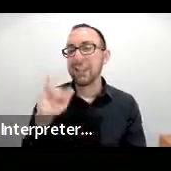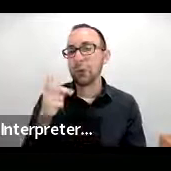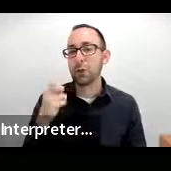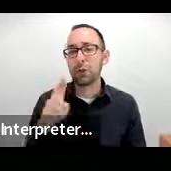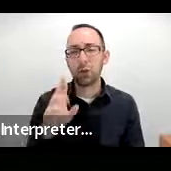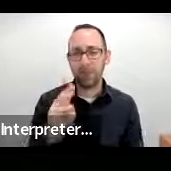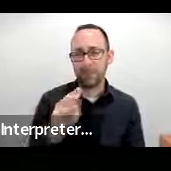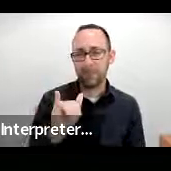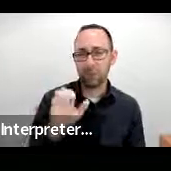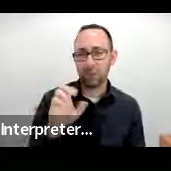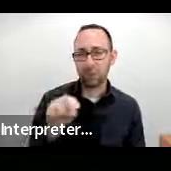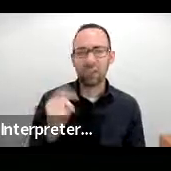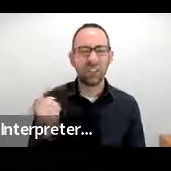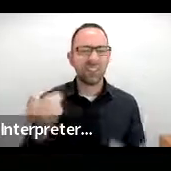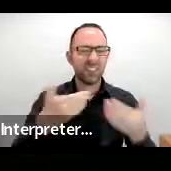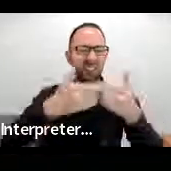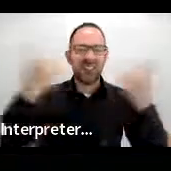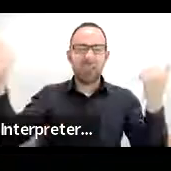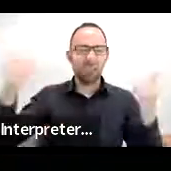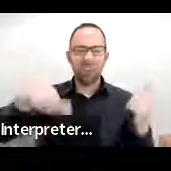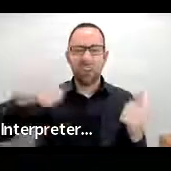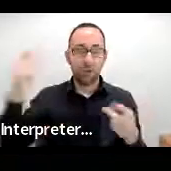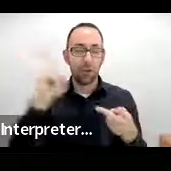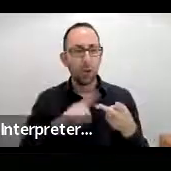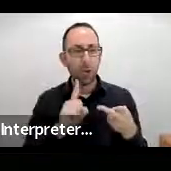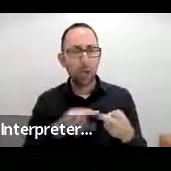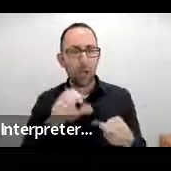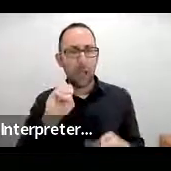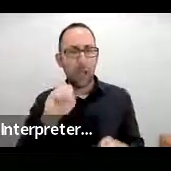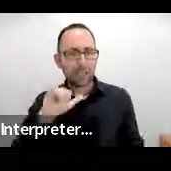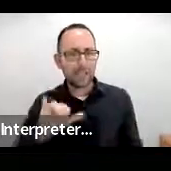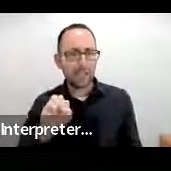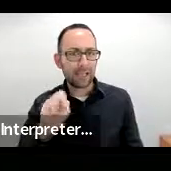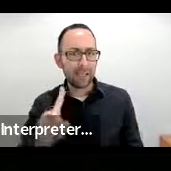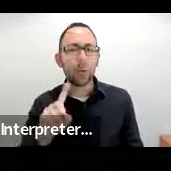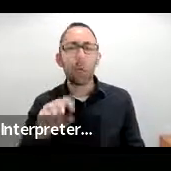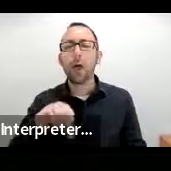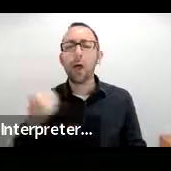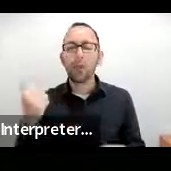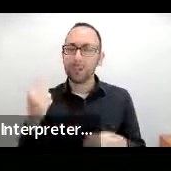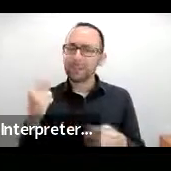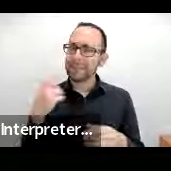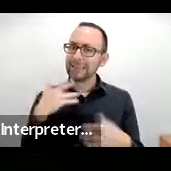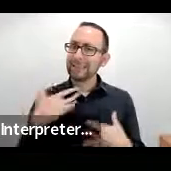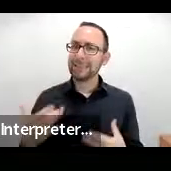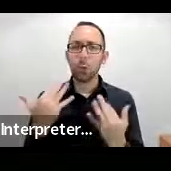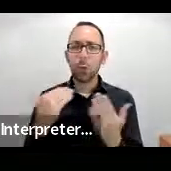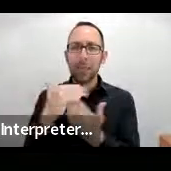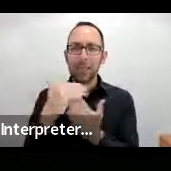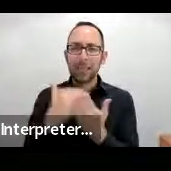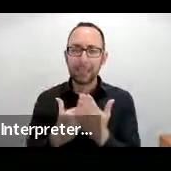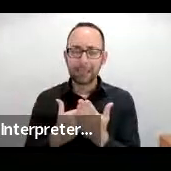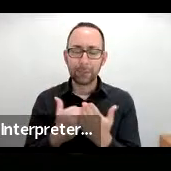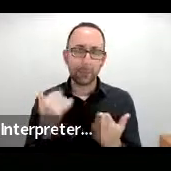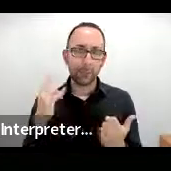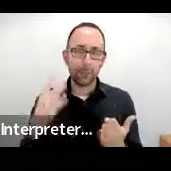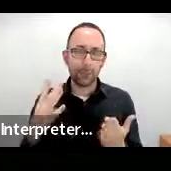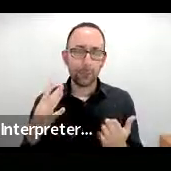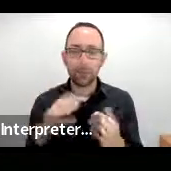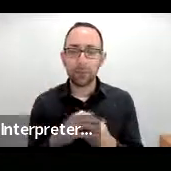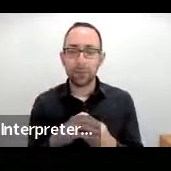thing altogether. Say San Diego is a separate thing. A lot of times there's wait lists and stuff. So I know you